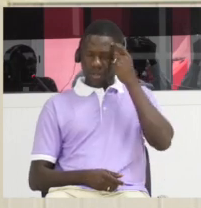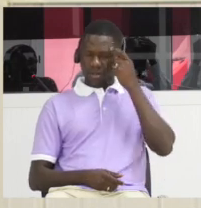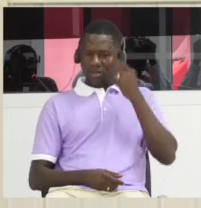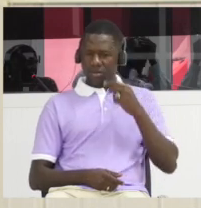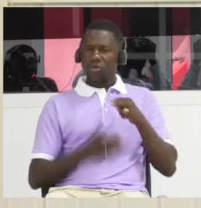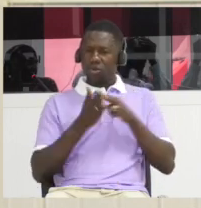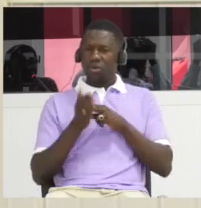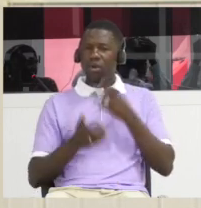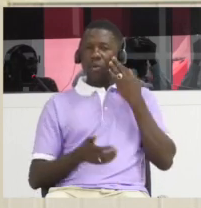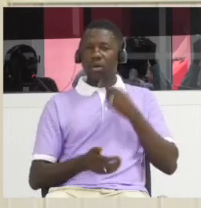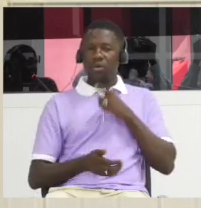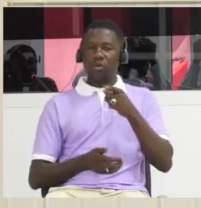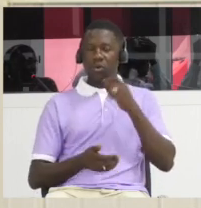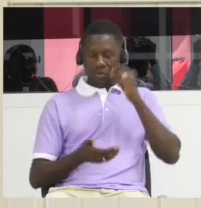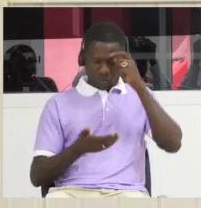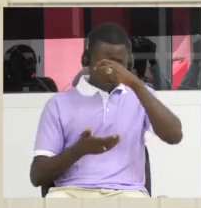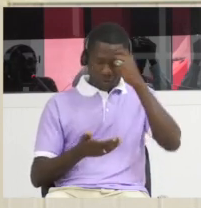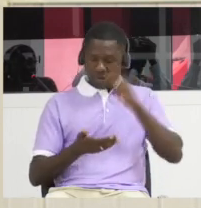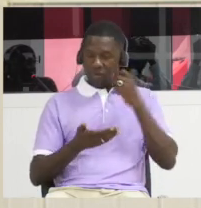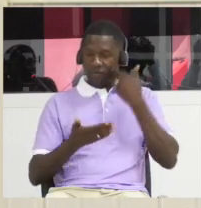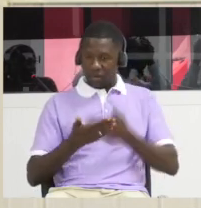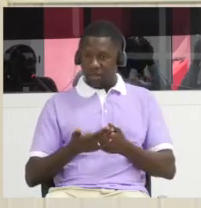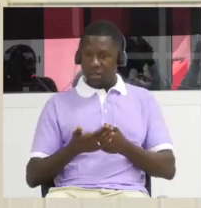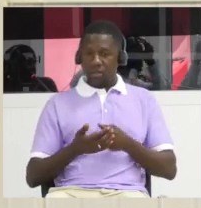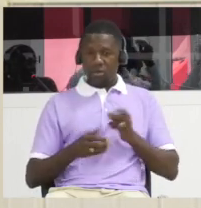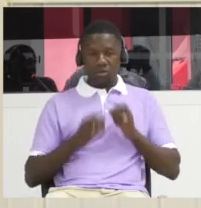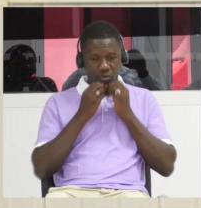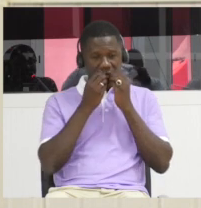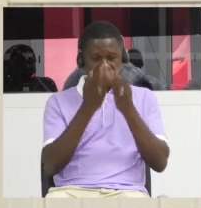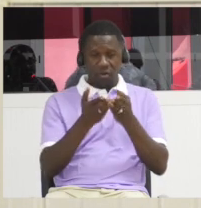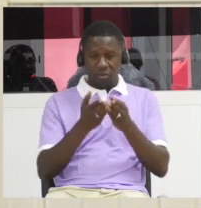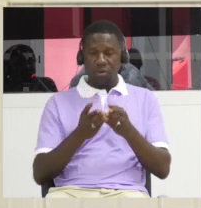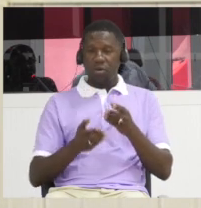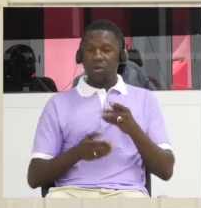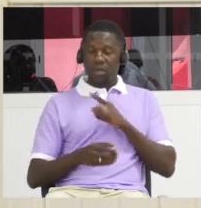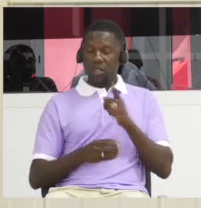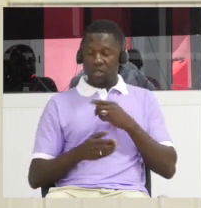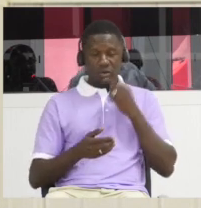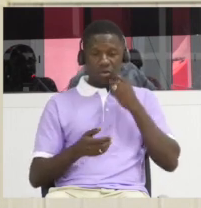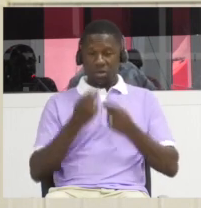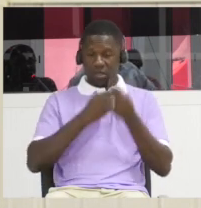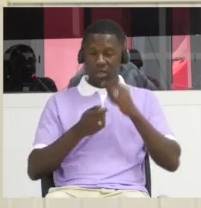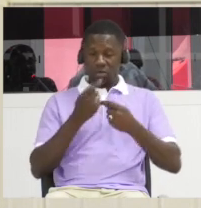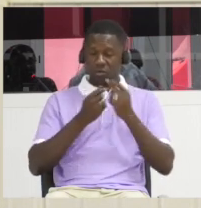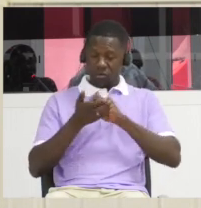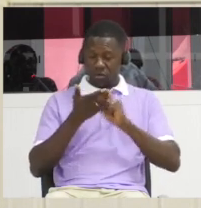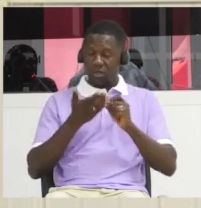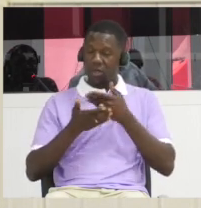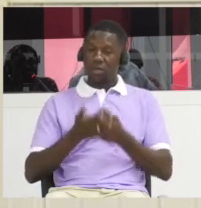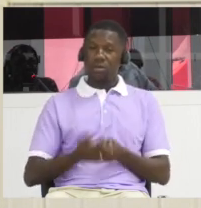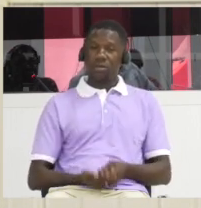informed that it will not be renewed. So I don't know whether council was able to get the records on